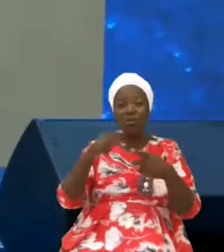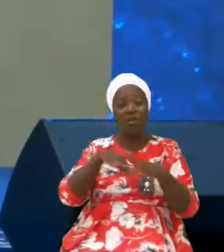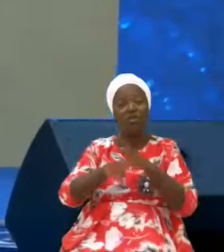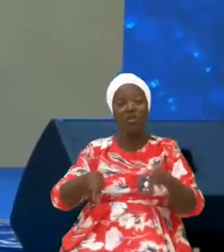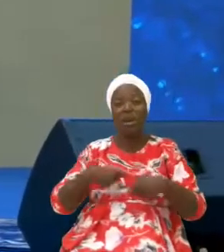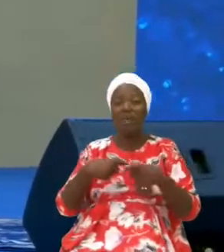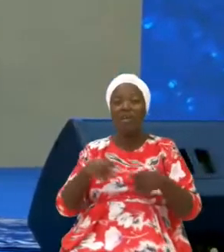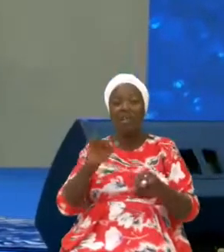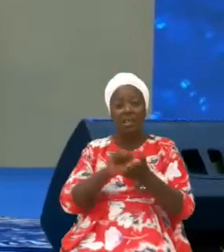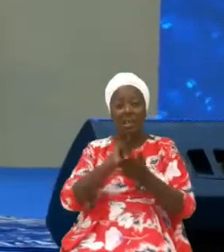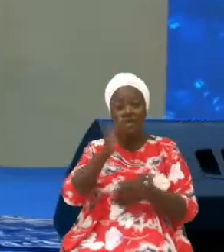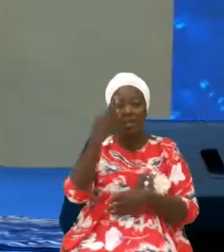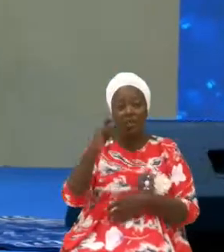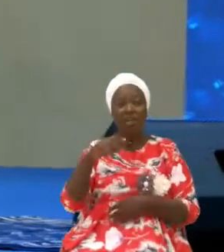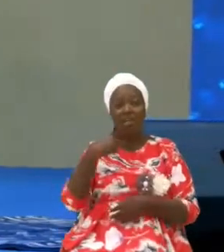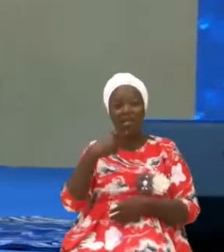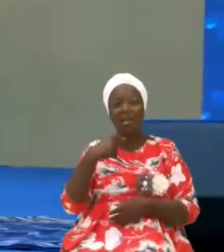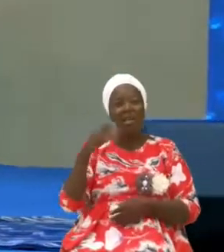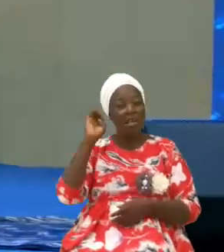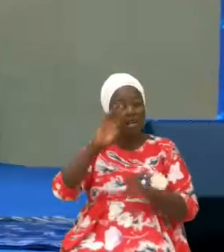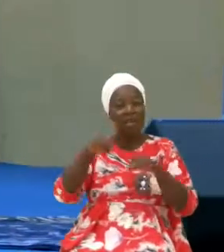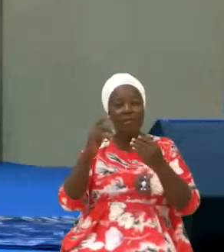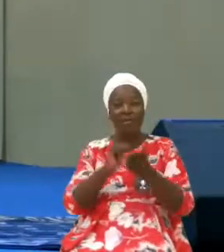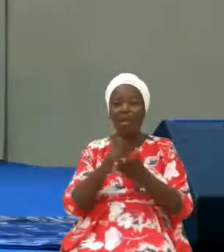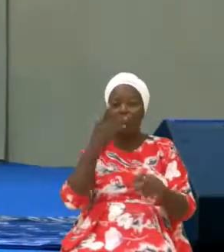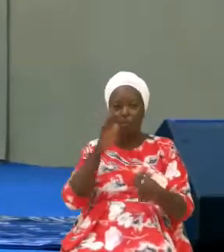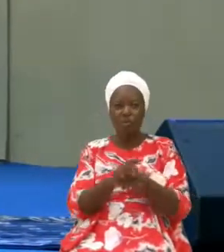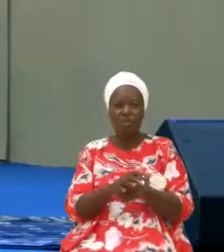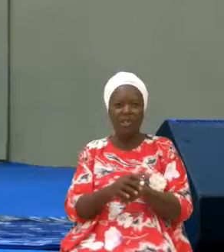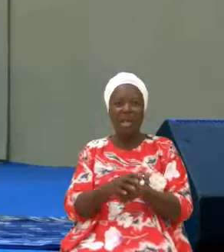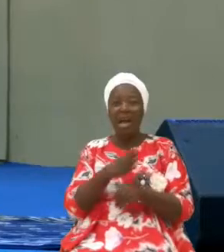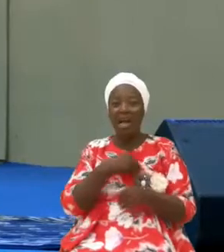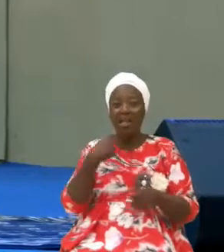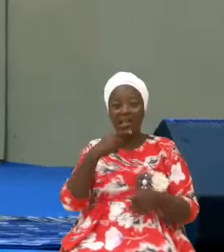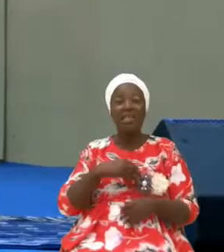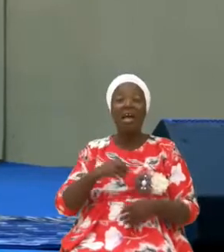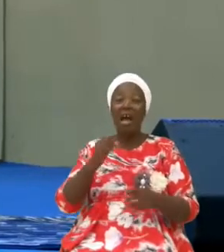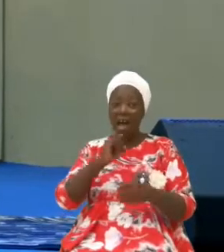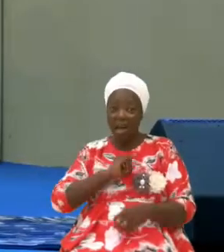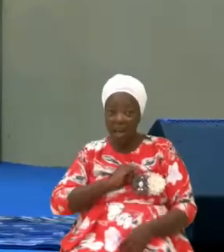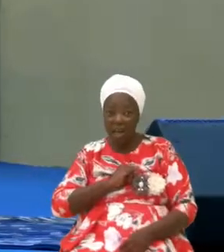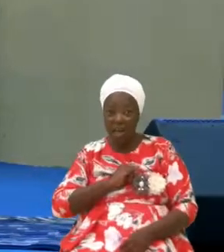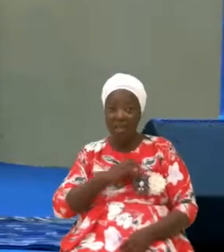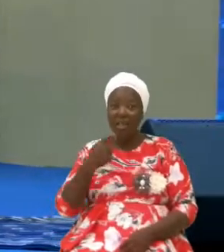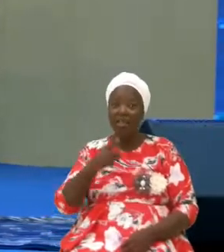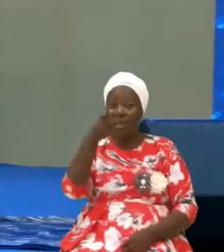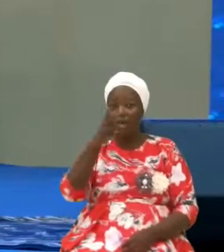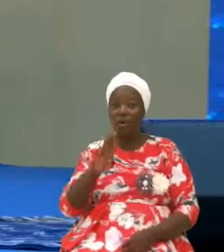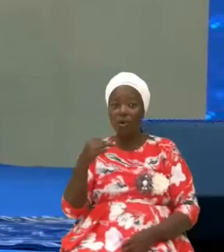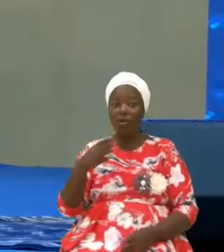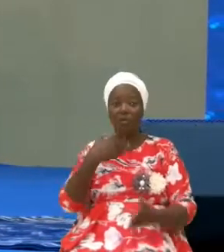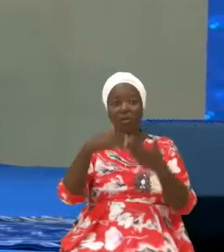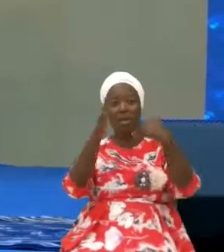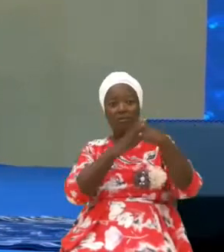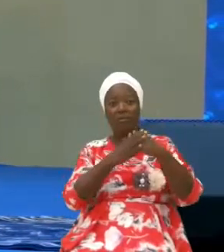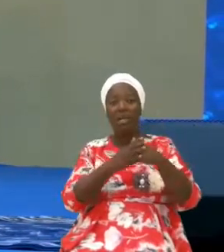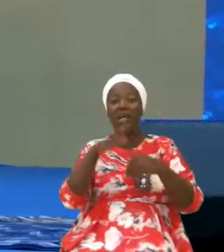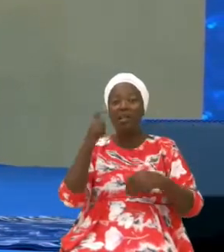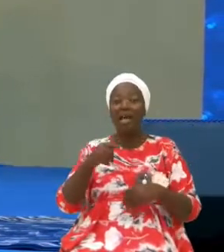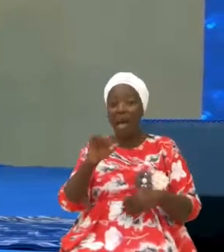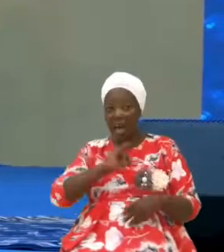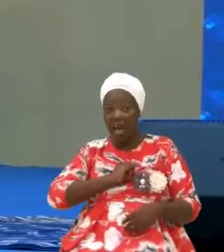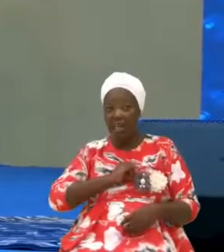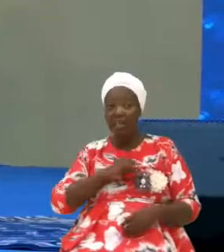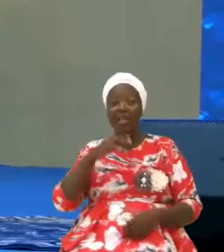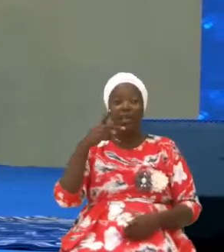time to bring the restoration in your life. That's why he gave the promise. And he said, I, the